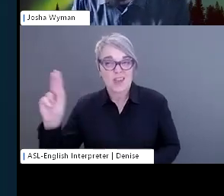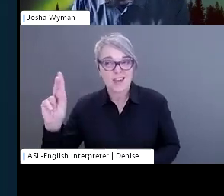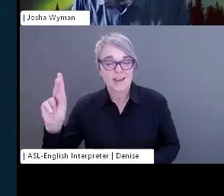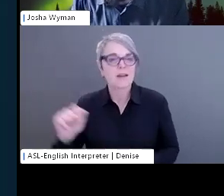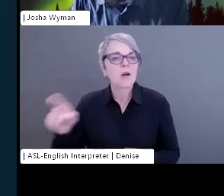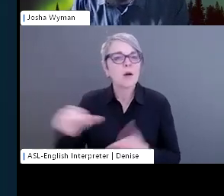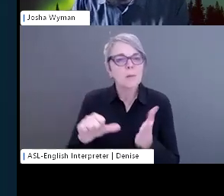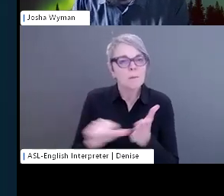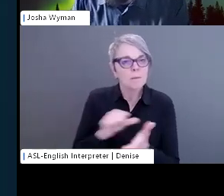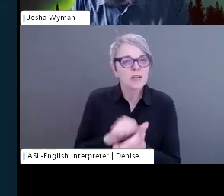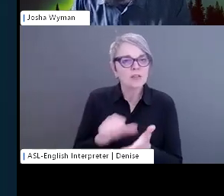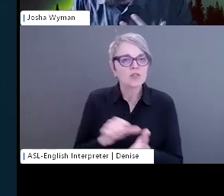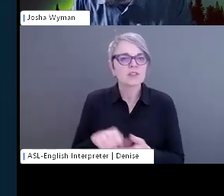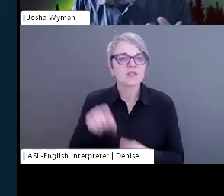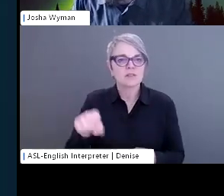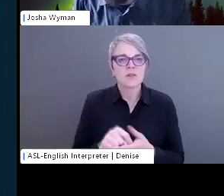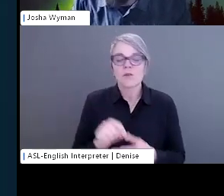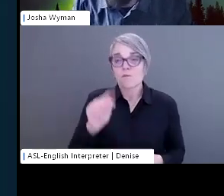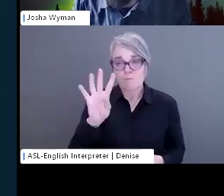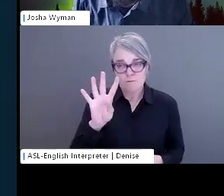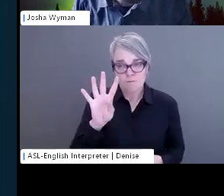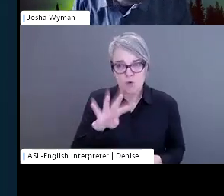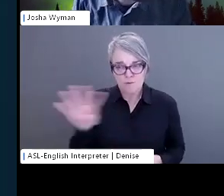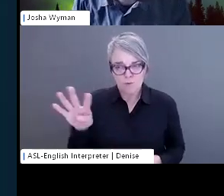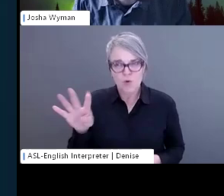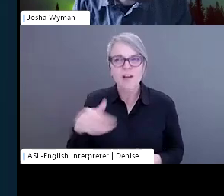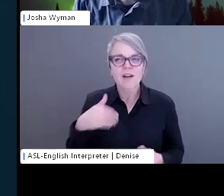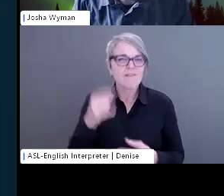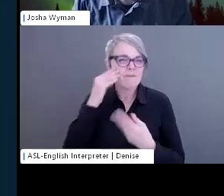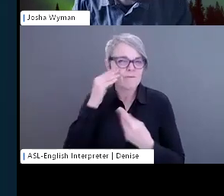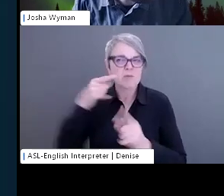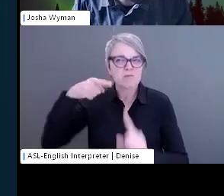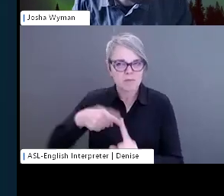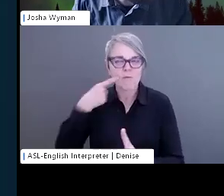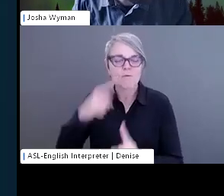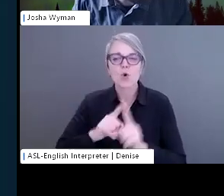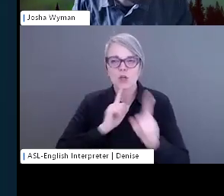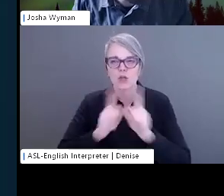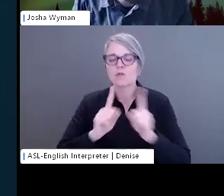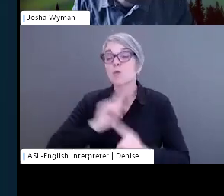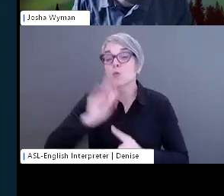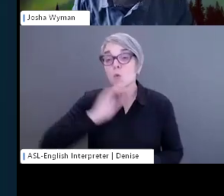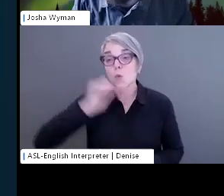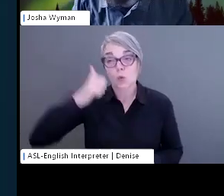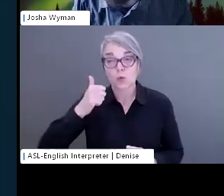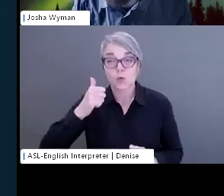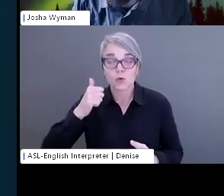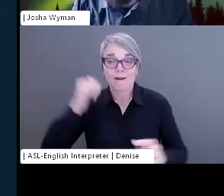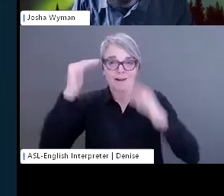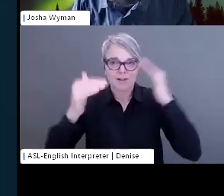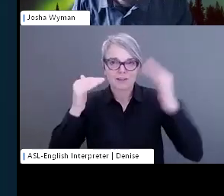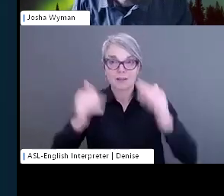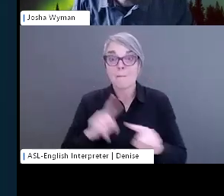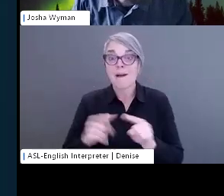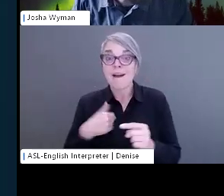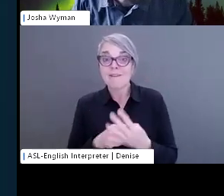40 to 44 information about interviewing vulnerable adults. But I wanted just you to be aware of these two new resources that